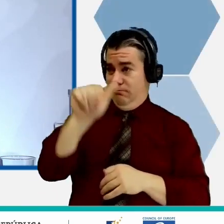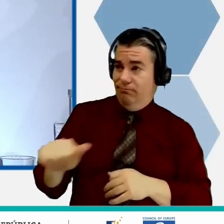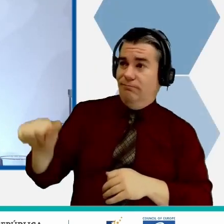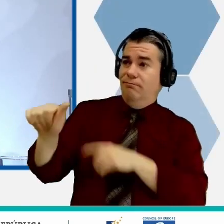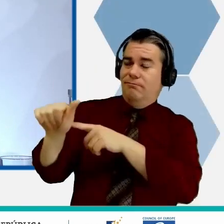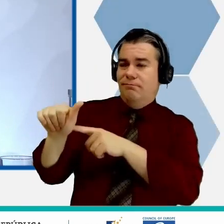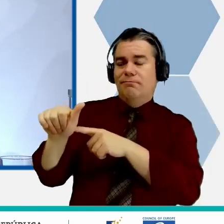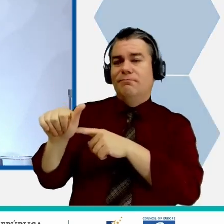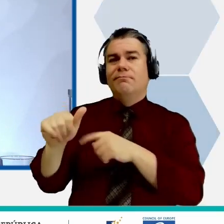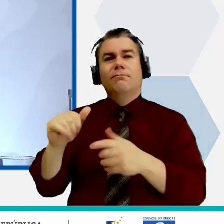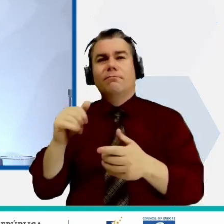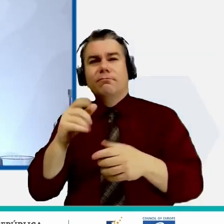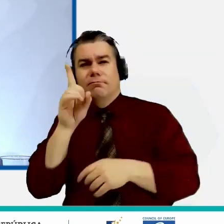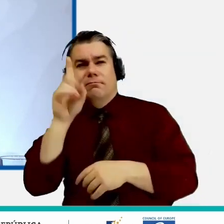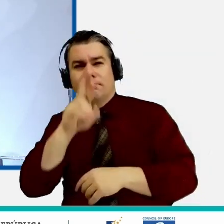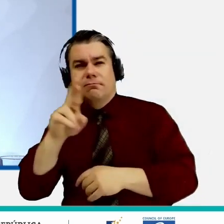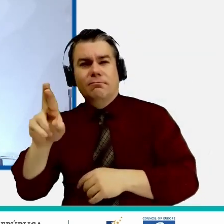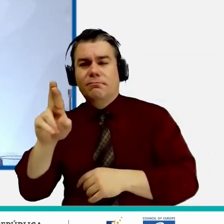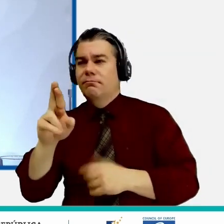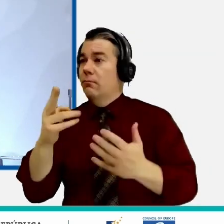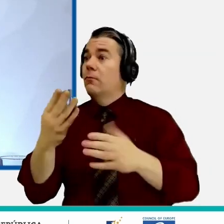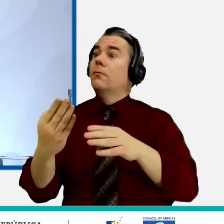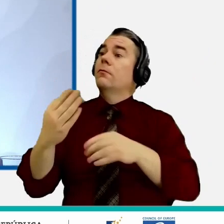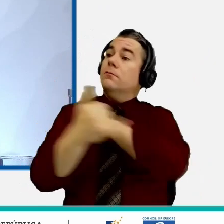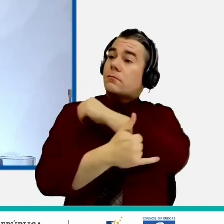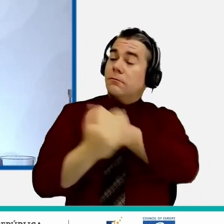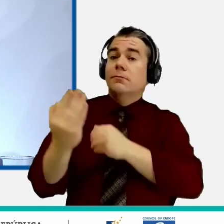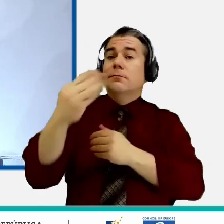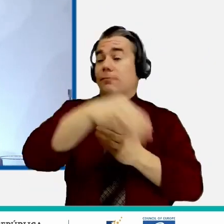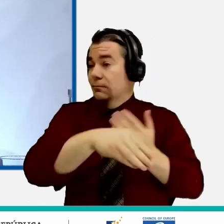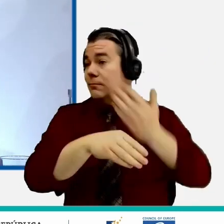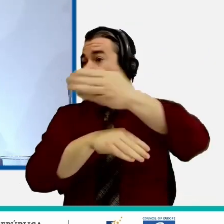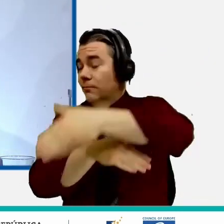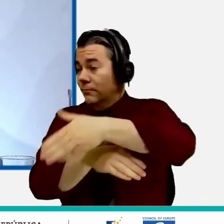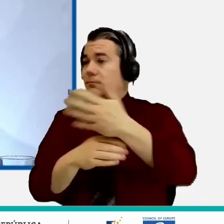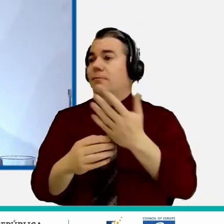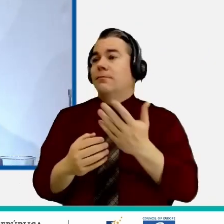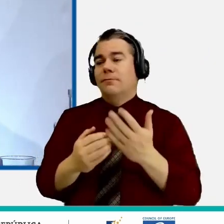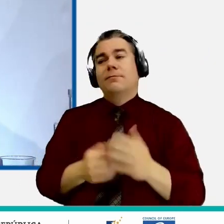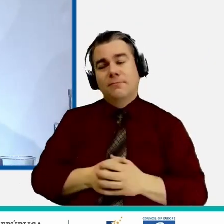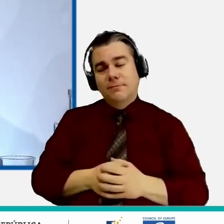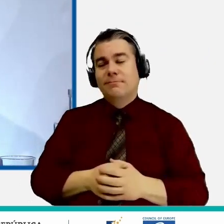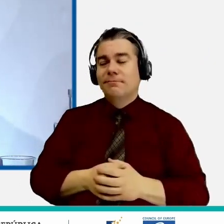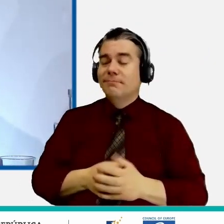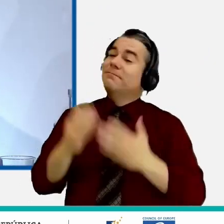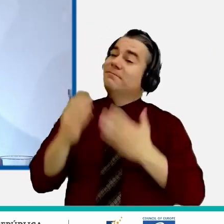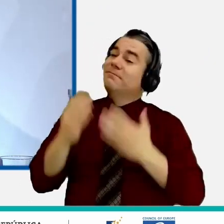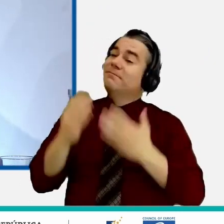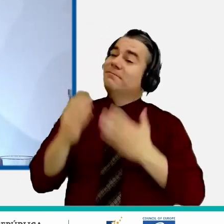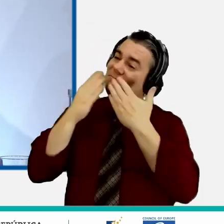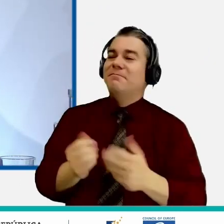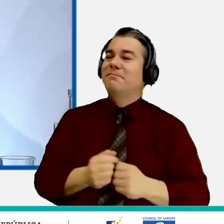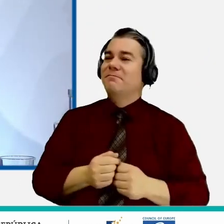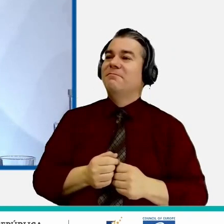which also looks at the transboundary risks and at the climate impacts. Thank you so much, and I'm sure